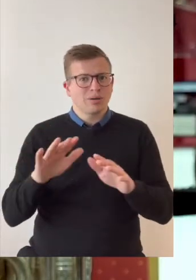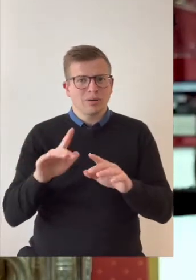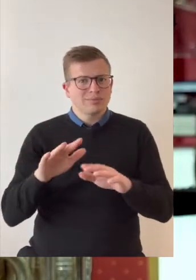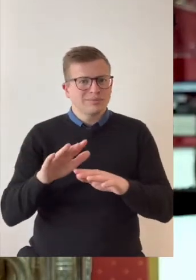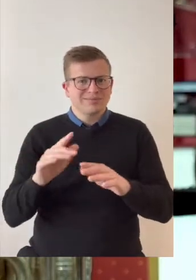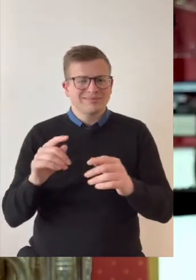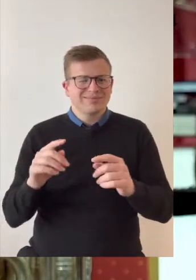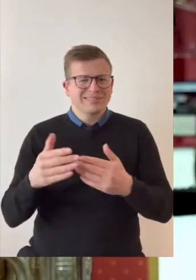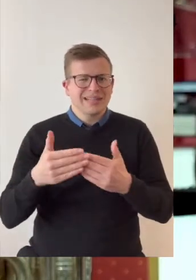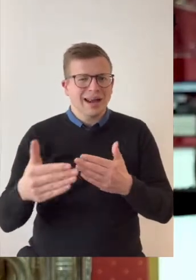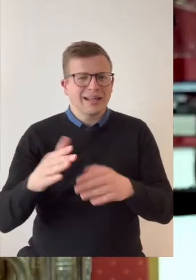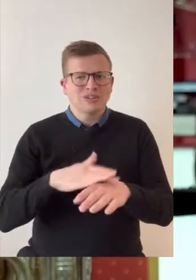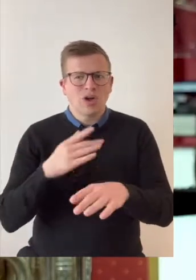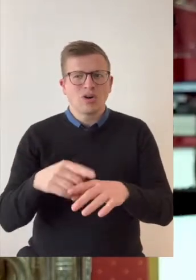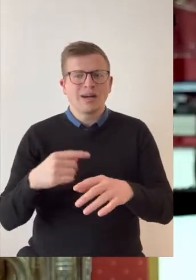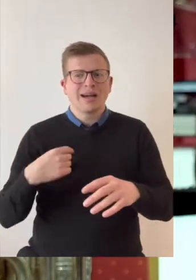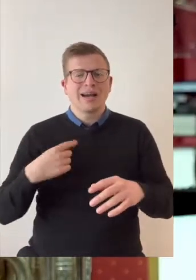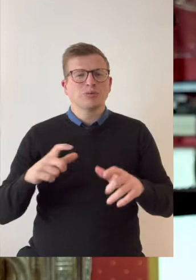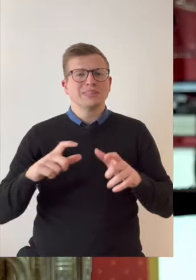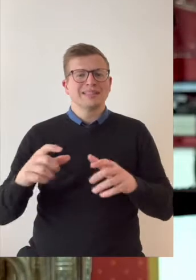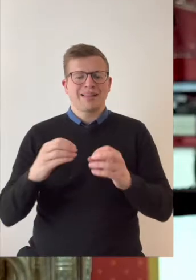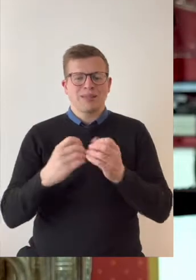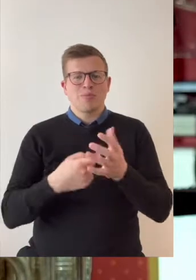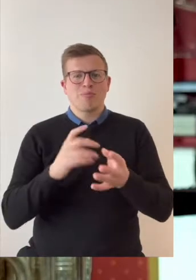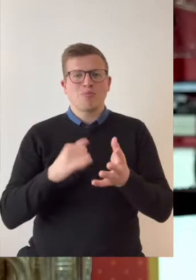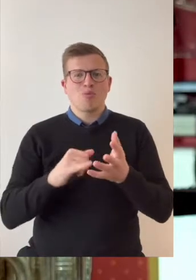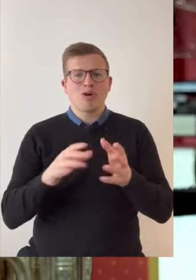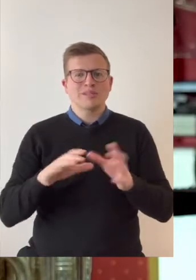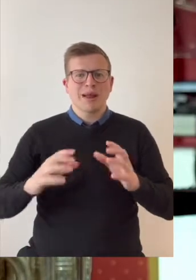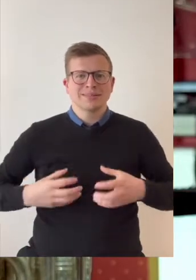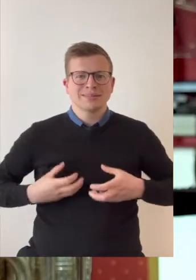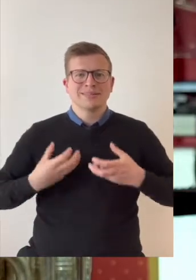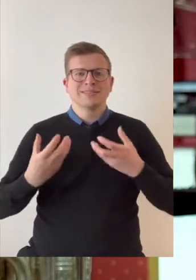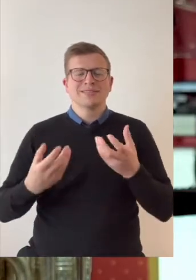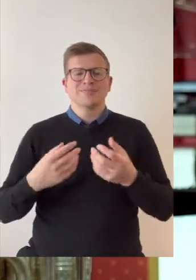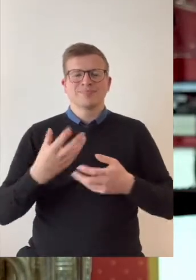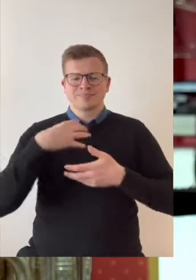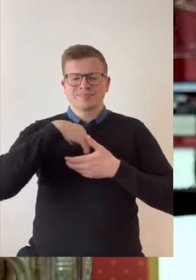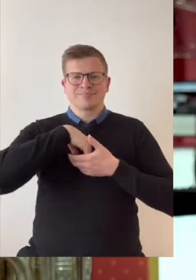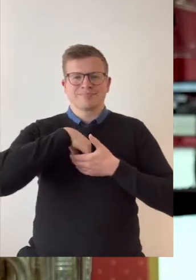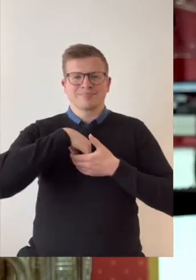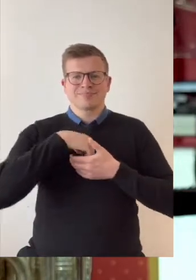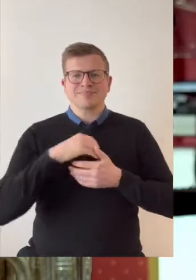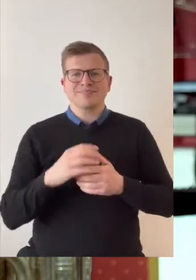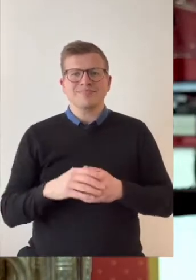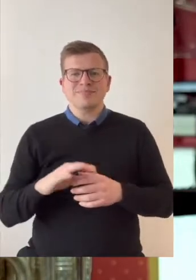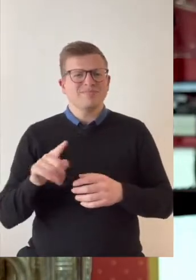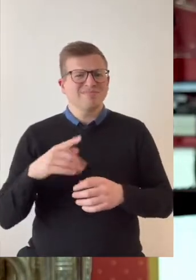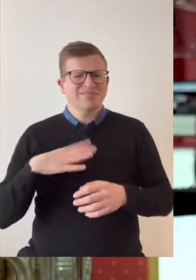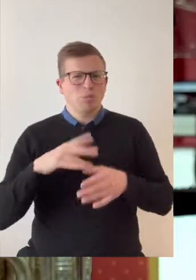long. I was still got brass banded. It was oozing out. Didn't want the trumpet, and